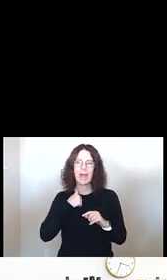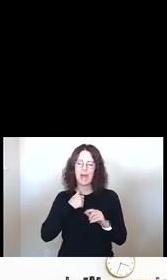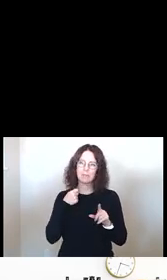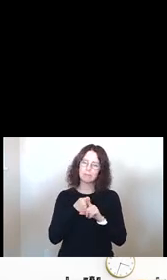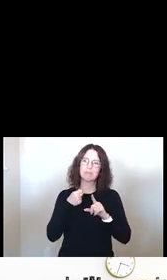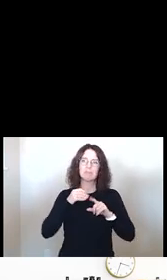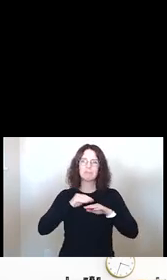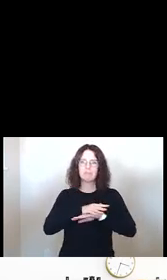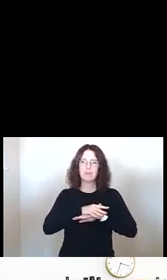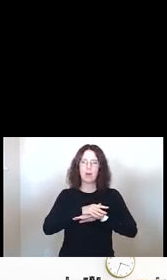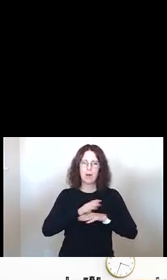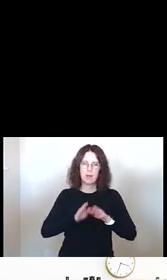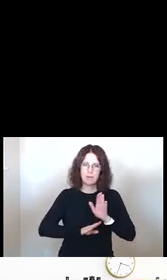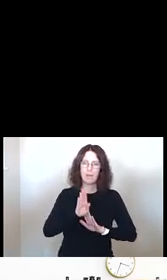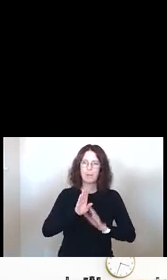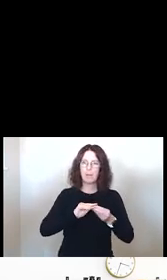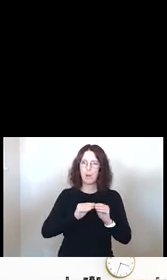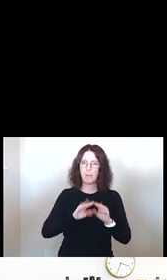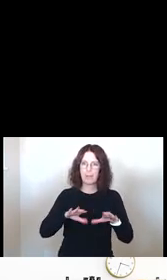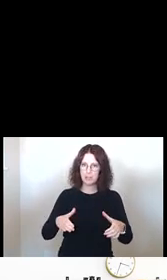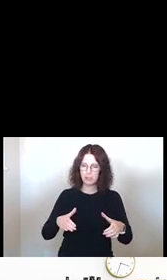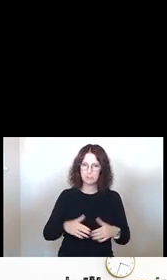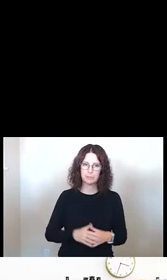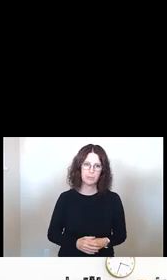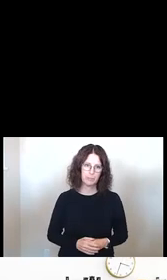So you look at how